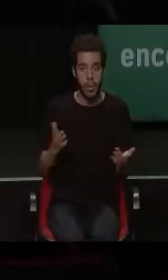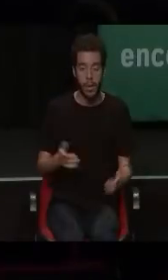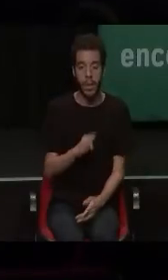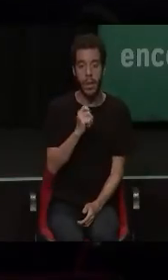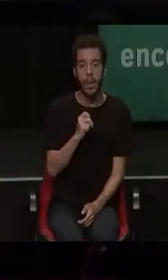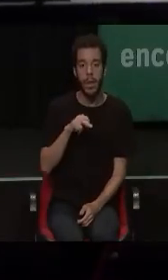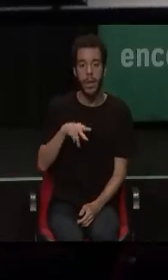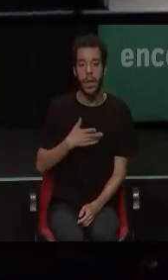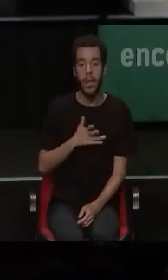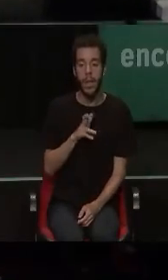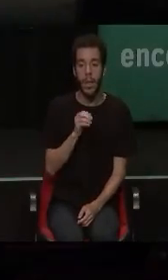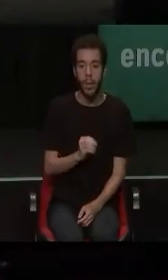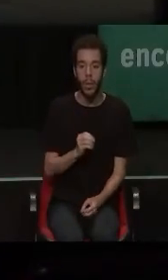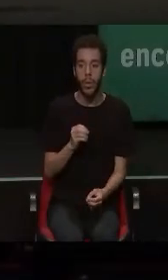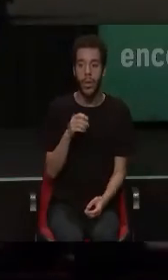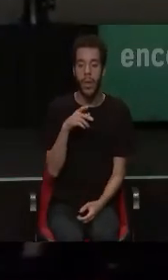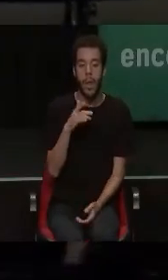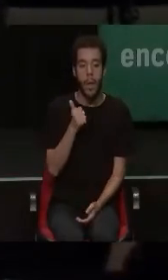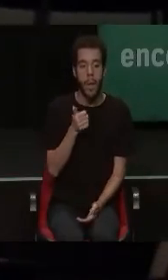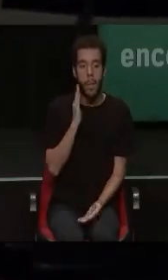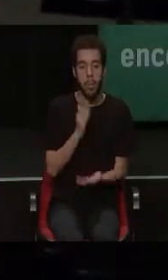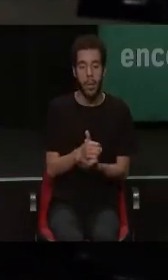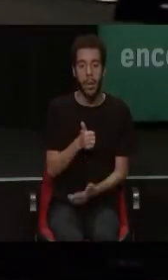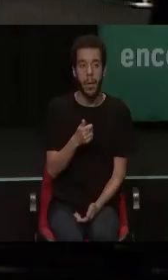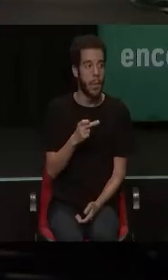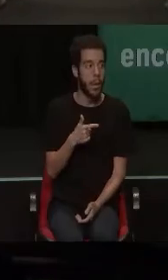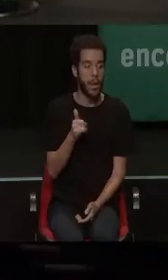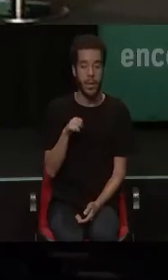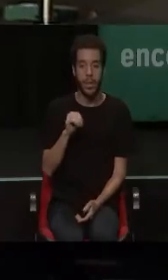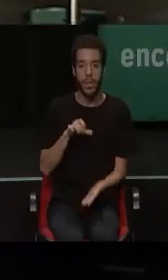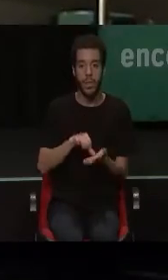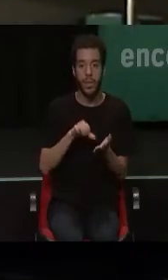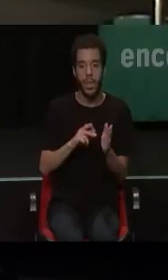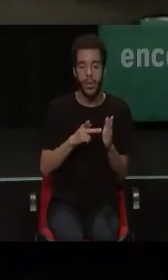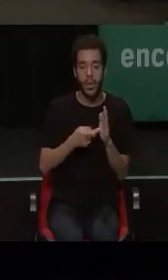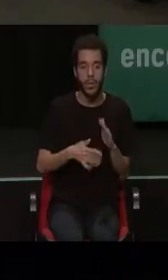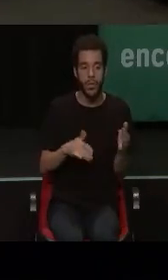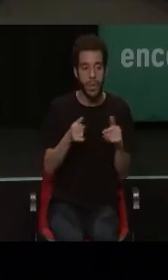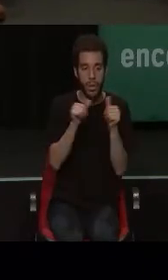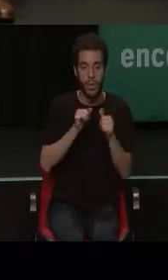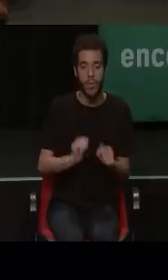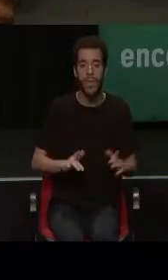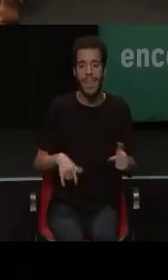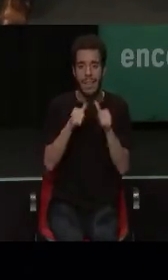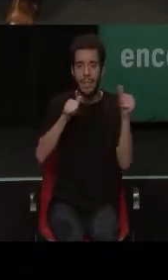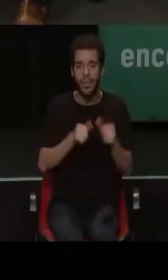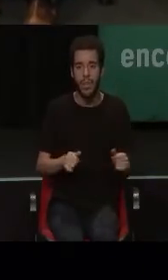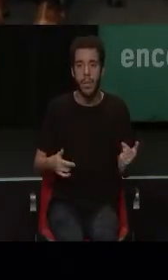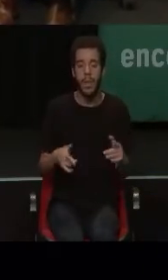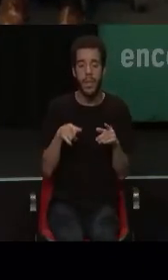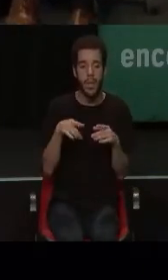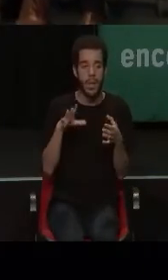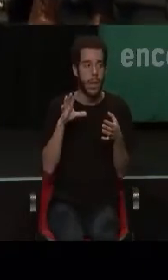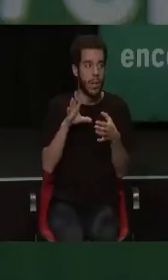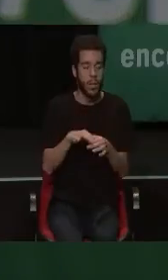Alessandro move Fantoni to e our Arnaldo last Batista, do speech Centro de Tecnologias e Sistemas, from the Sistemas Center of Ciberfísicos para Technologies and Monitorização em Sistemas de